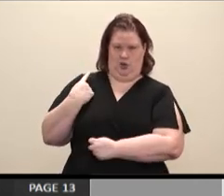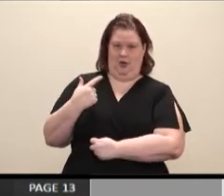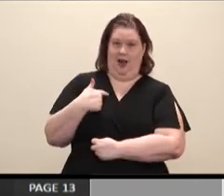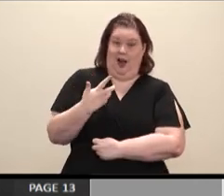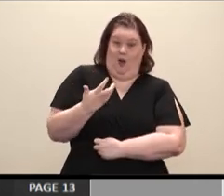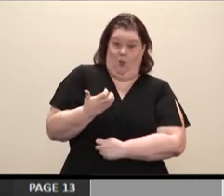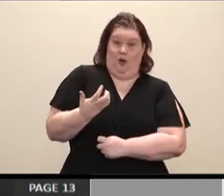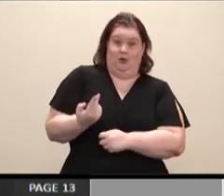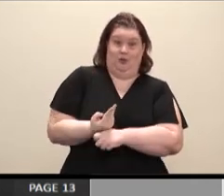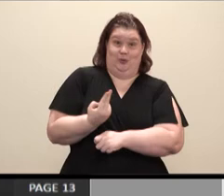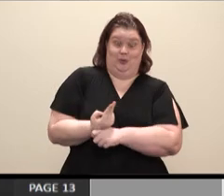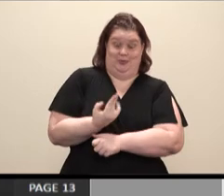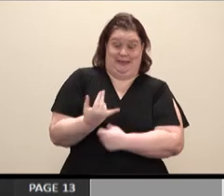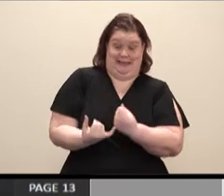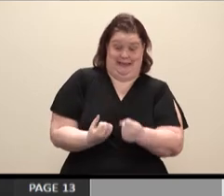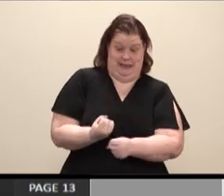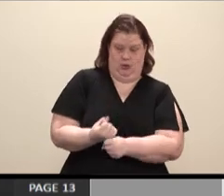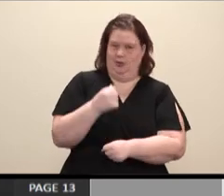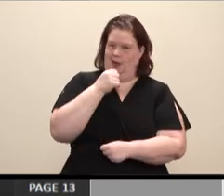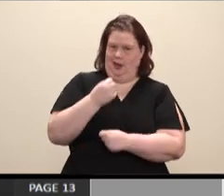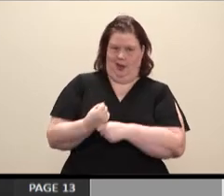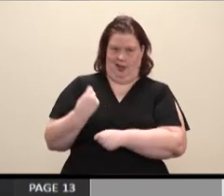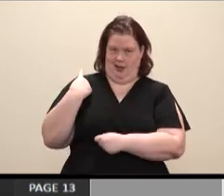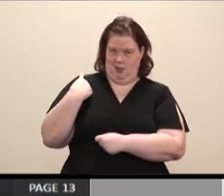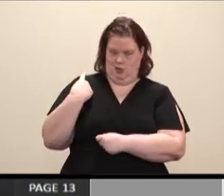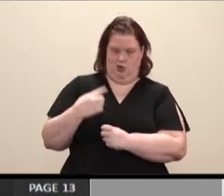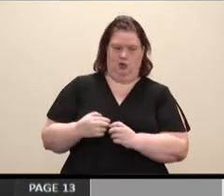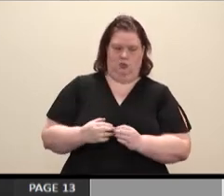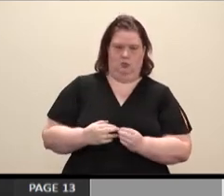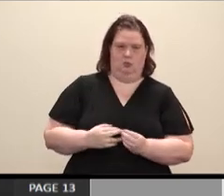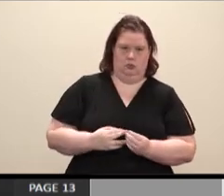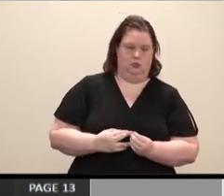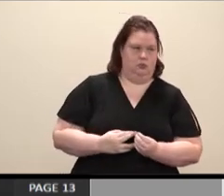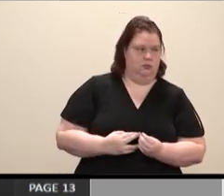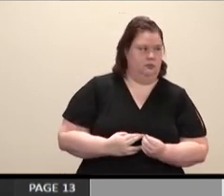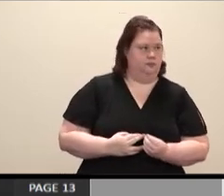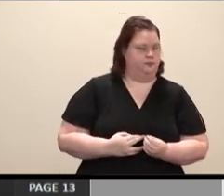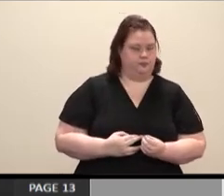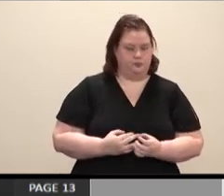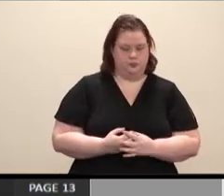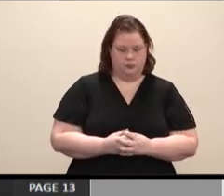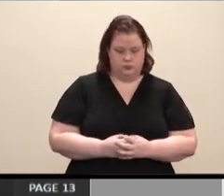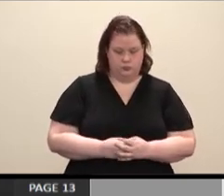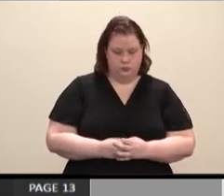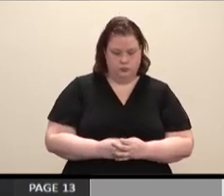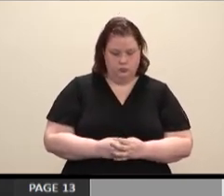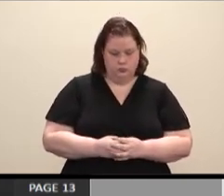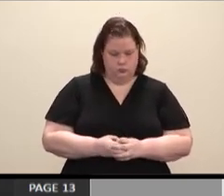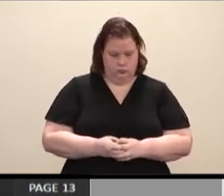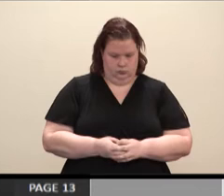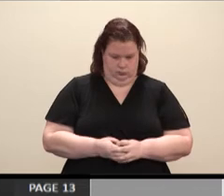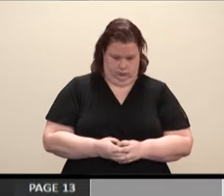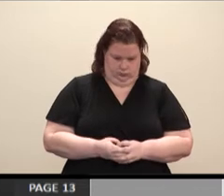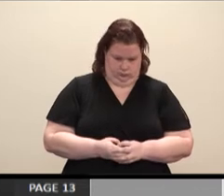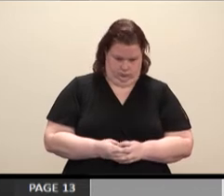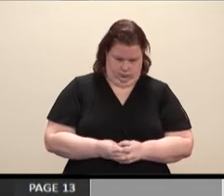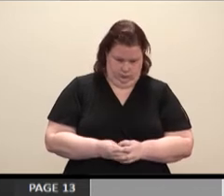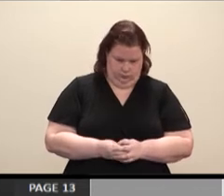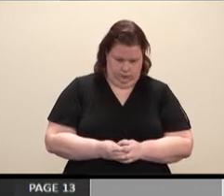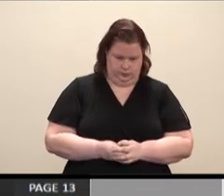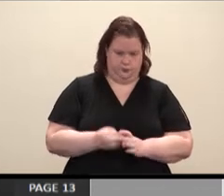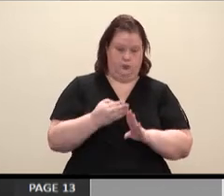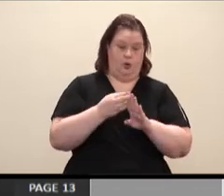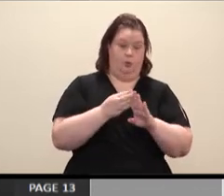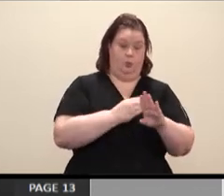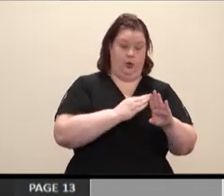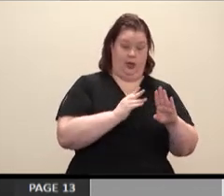year's comp ed and last year, or the hold harmless for the other. Now, you see here for the grades pre-K